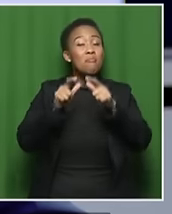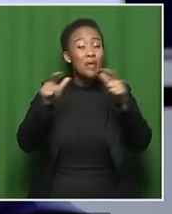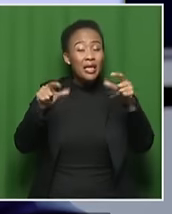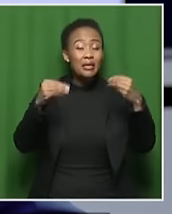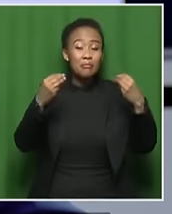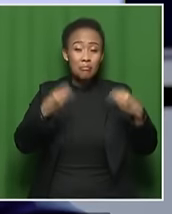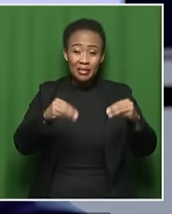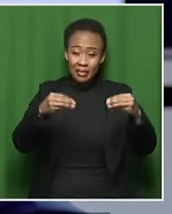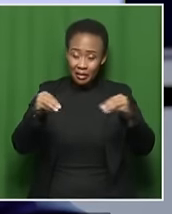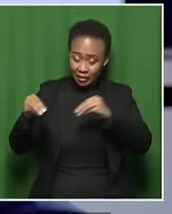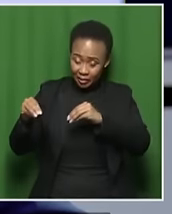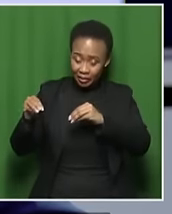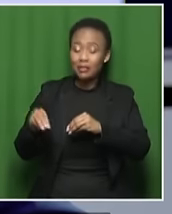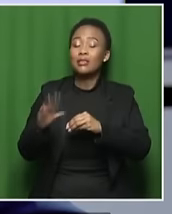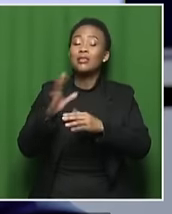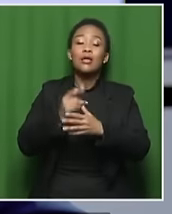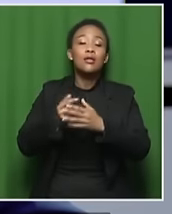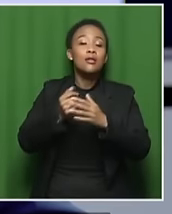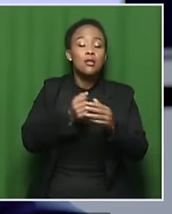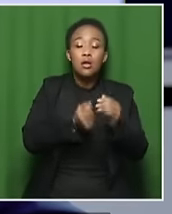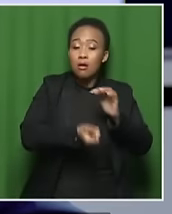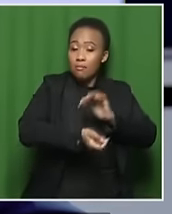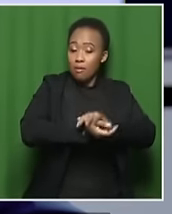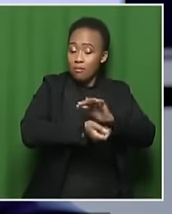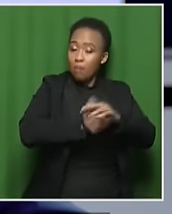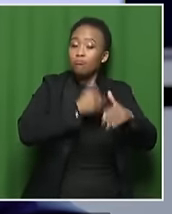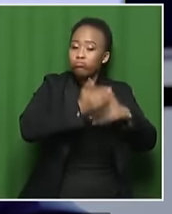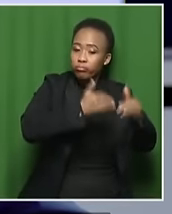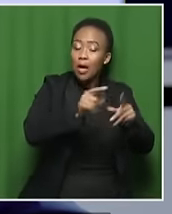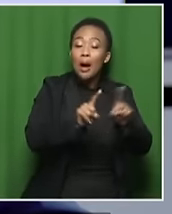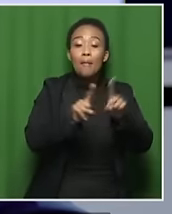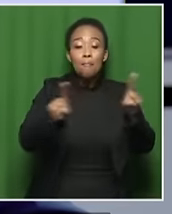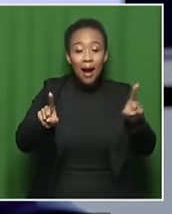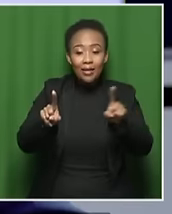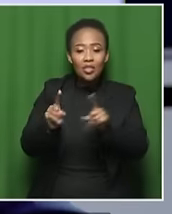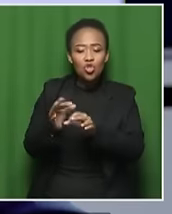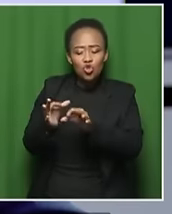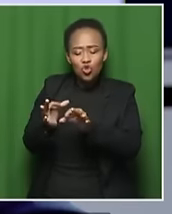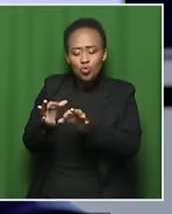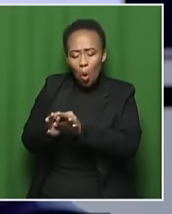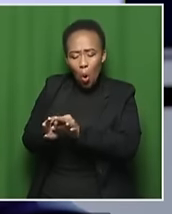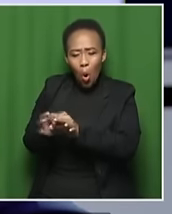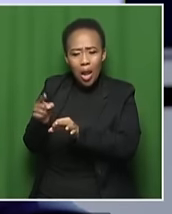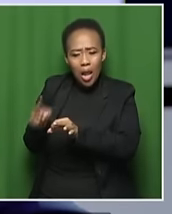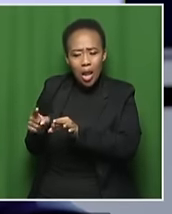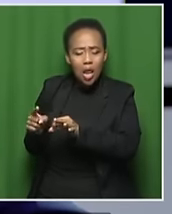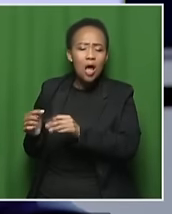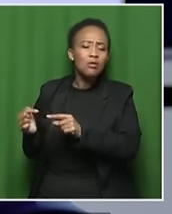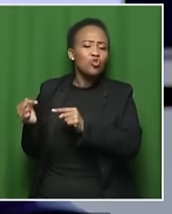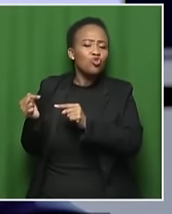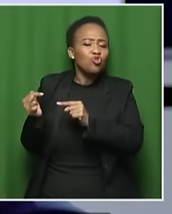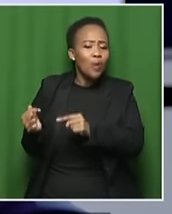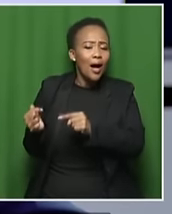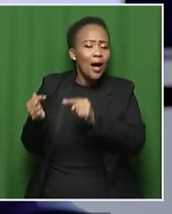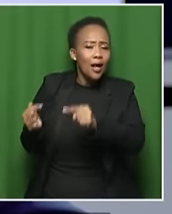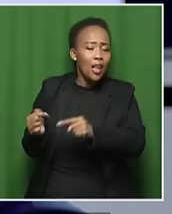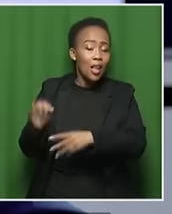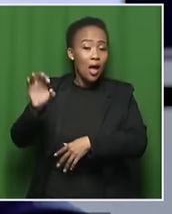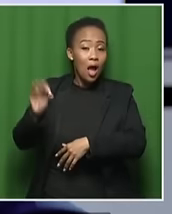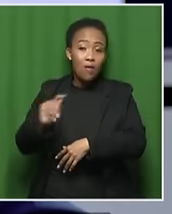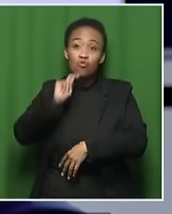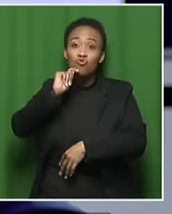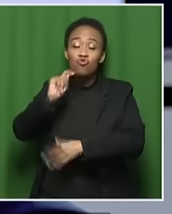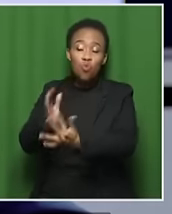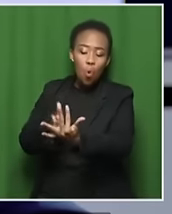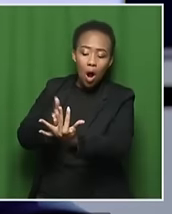ground. Small business and medium business are taking huge strain, and there are absolutely no interventions